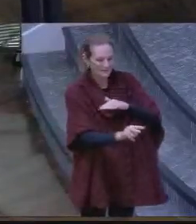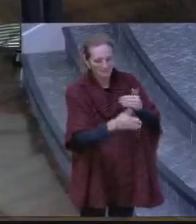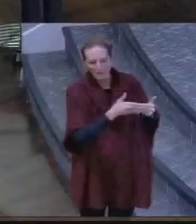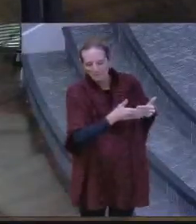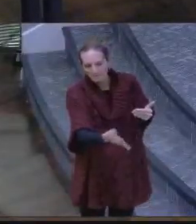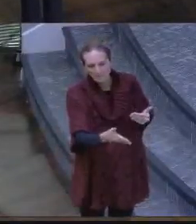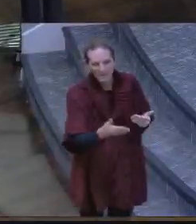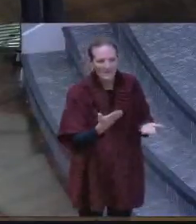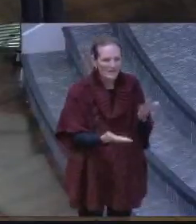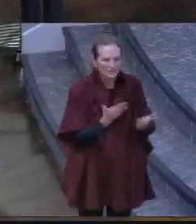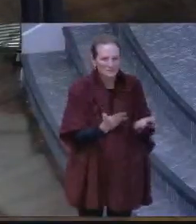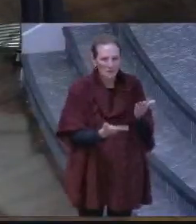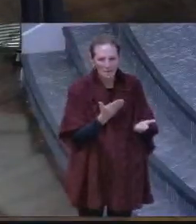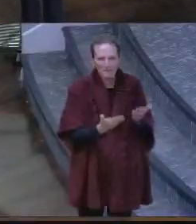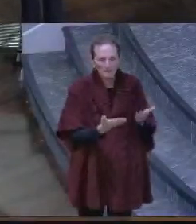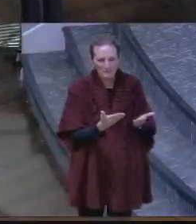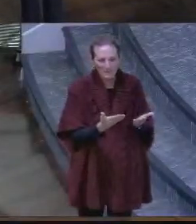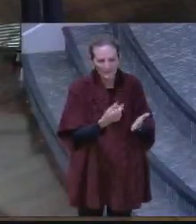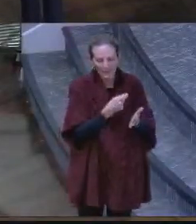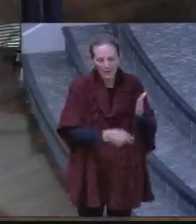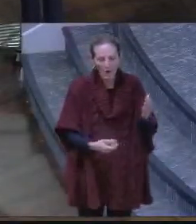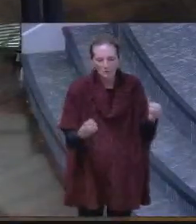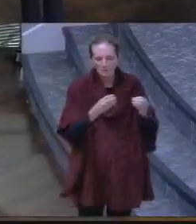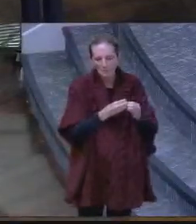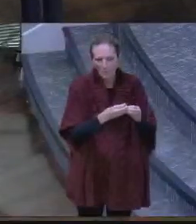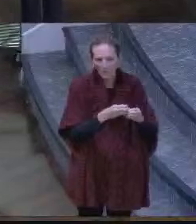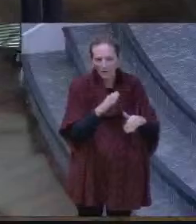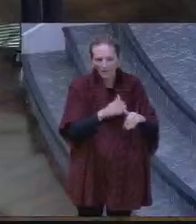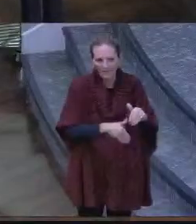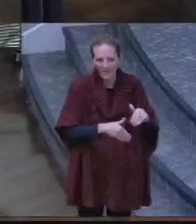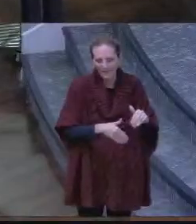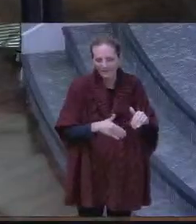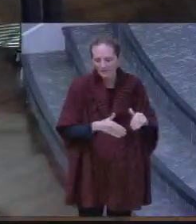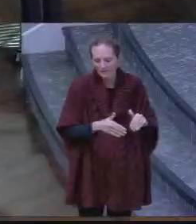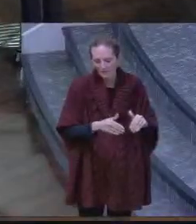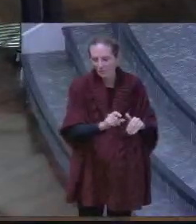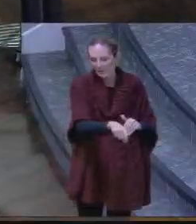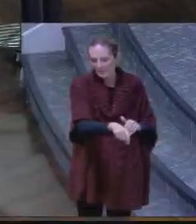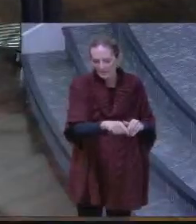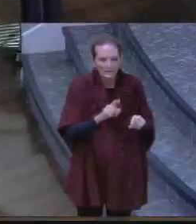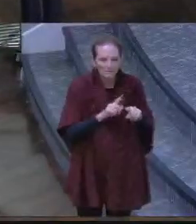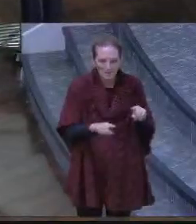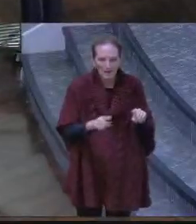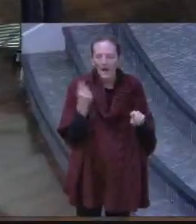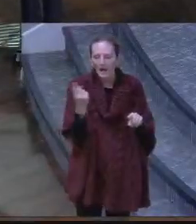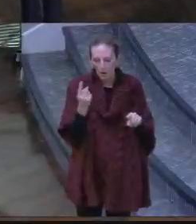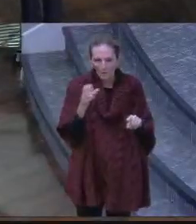bit more than what we may end up, but Veronica's always told me to go a little higher than what I expect.